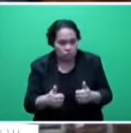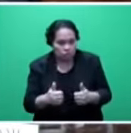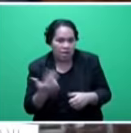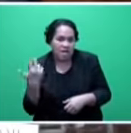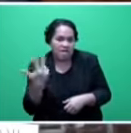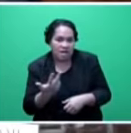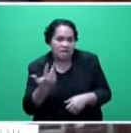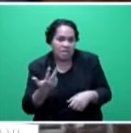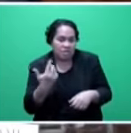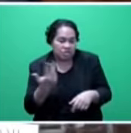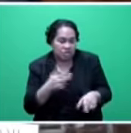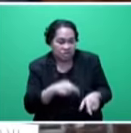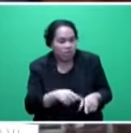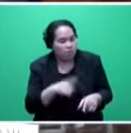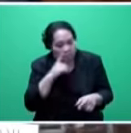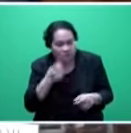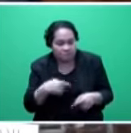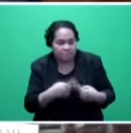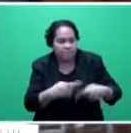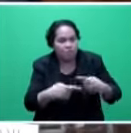and sustaining better paid jobs.